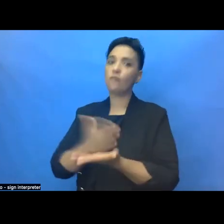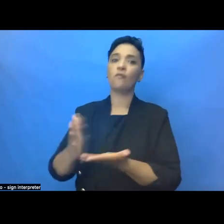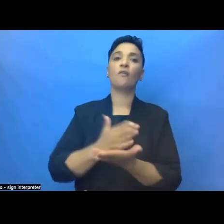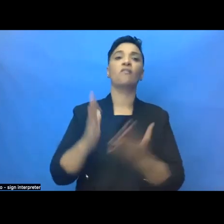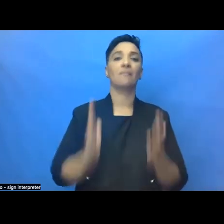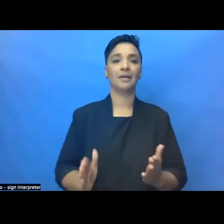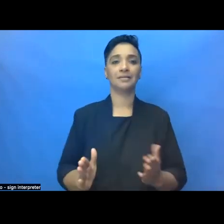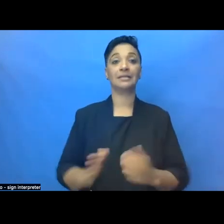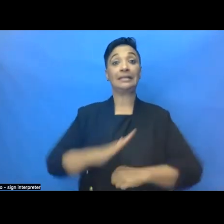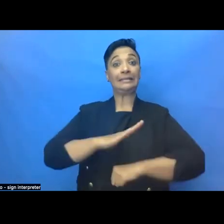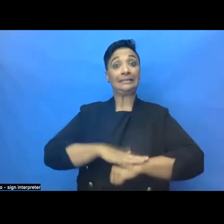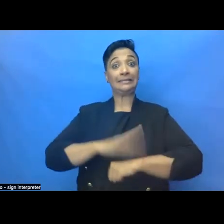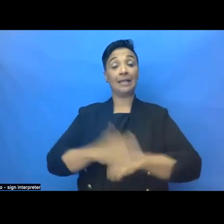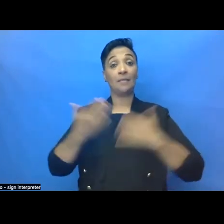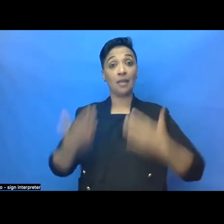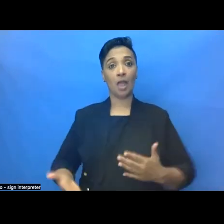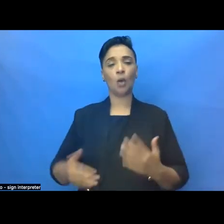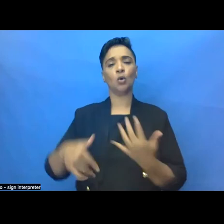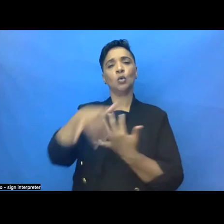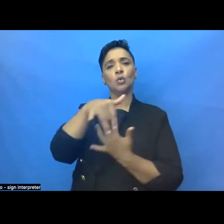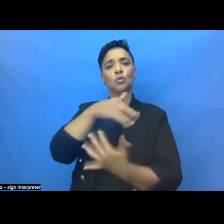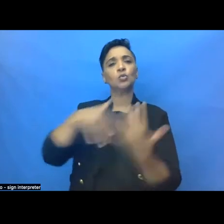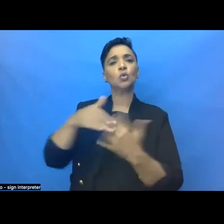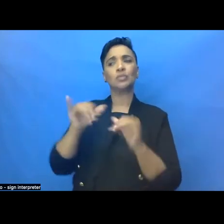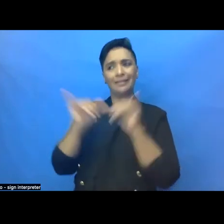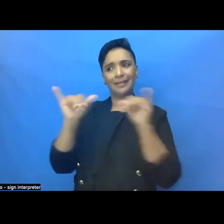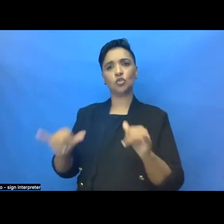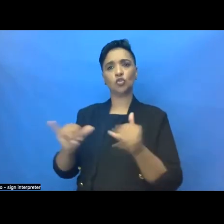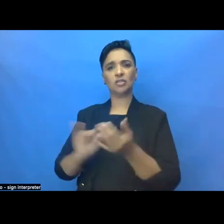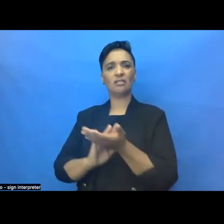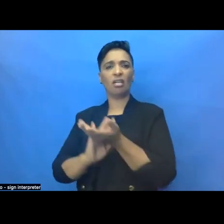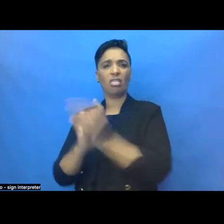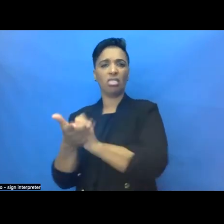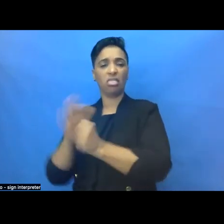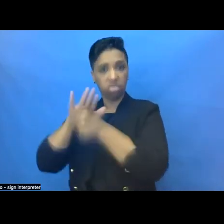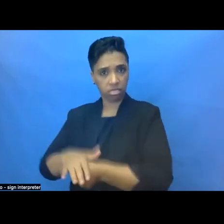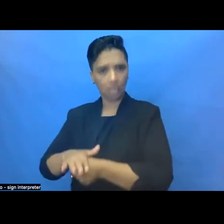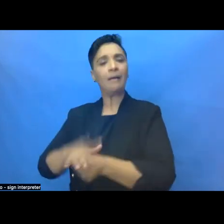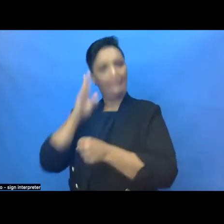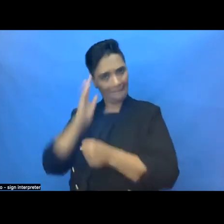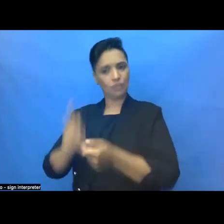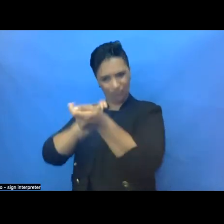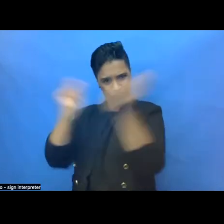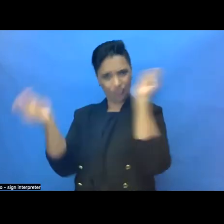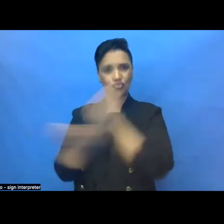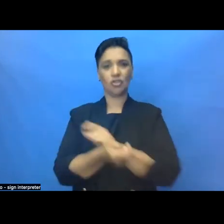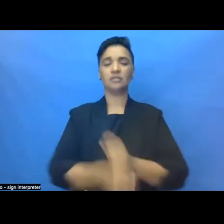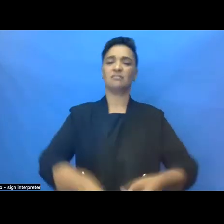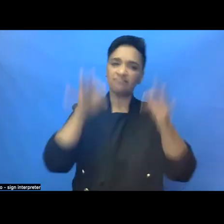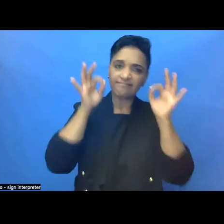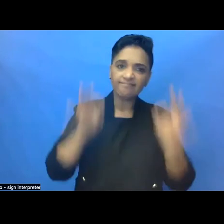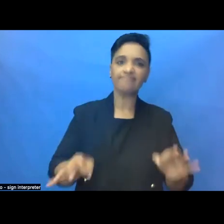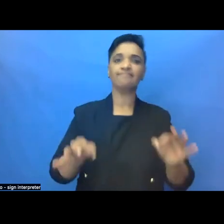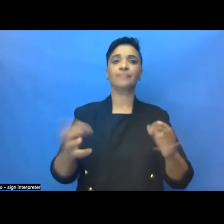transforming the discriminatory social institutions and its practices into creating the human rights and community-based inclusive